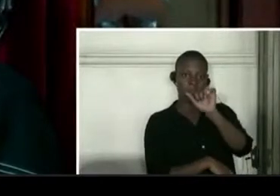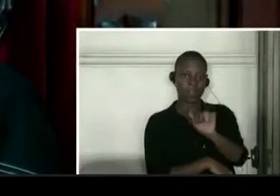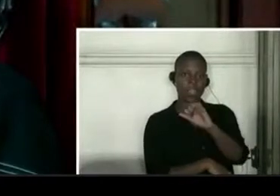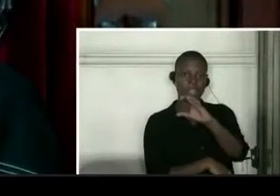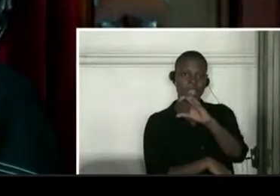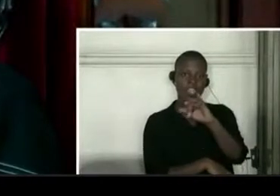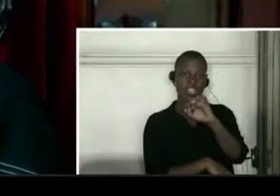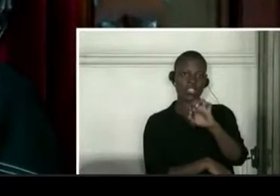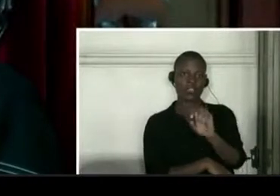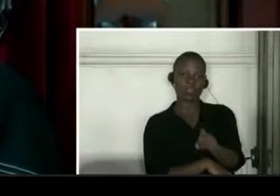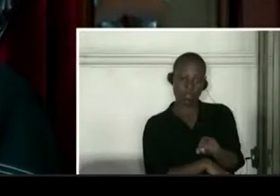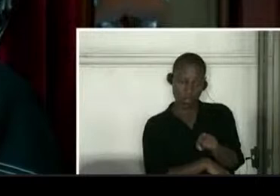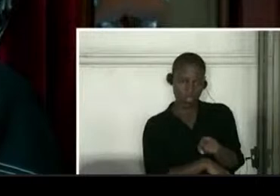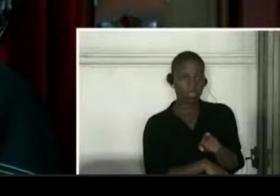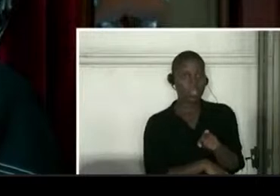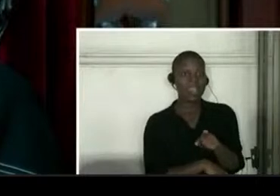is.